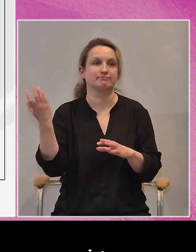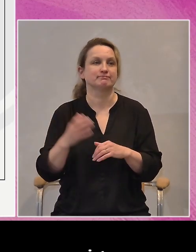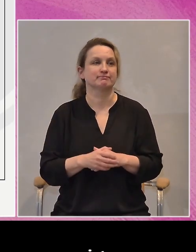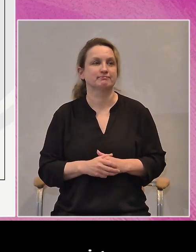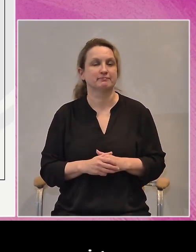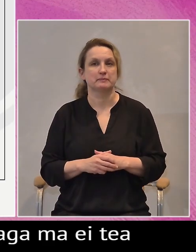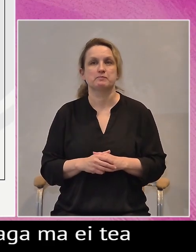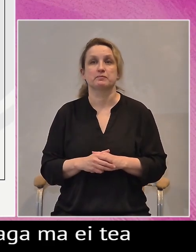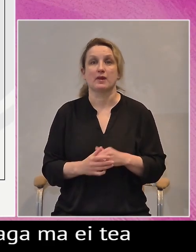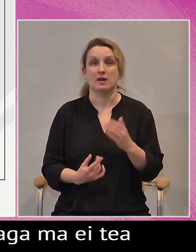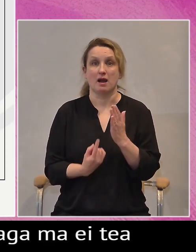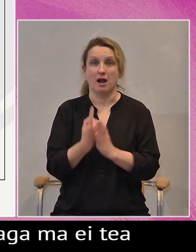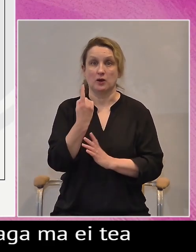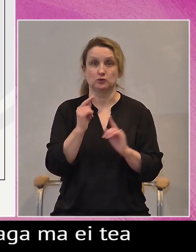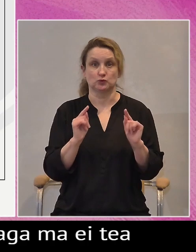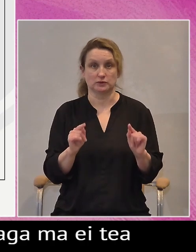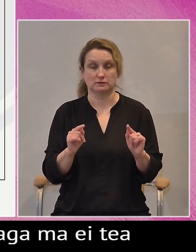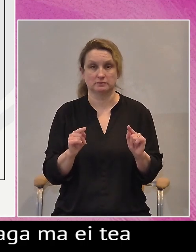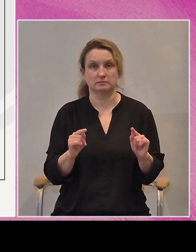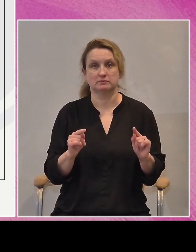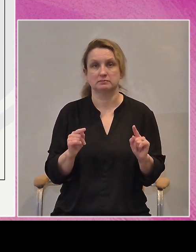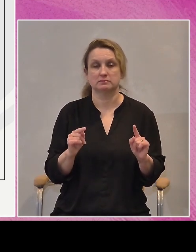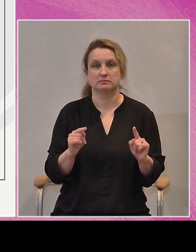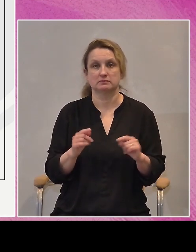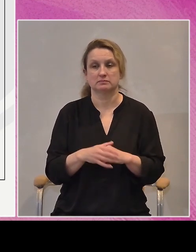Et alustuseks, mis on